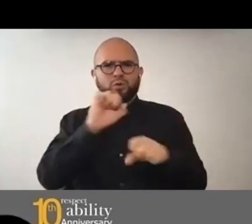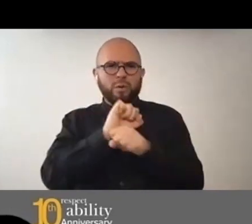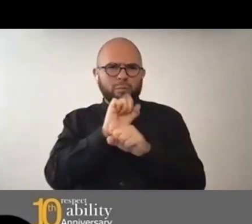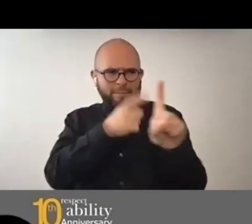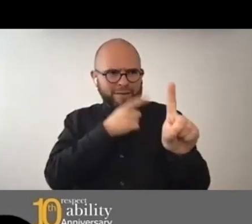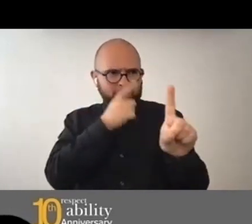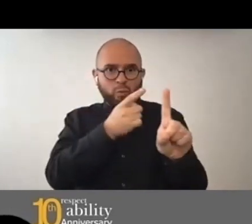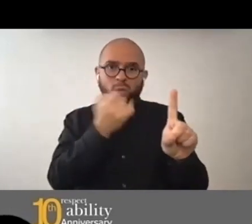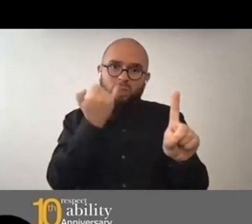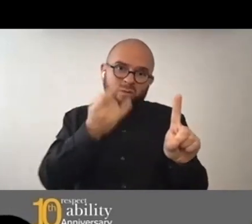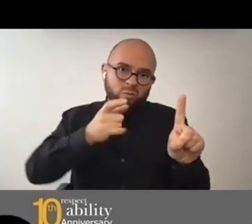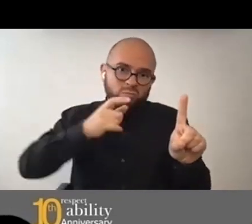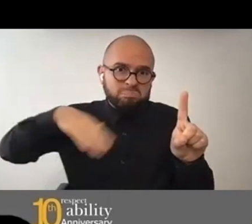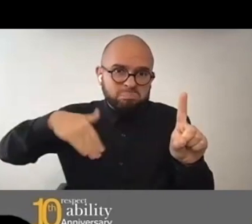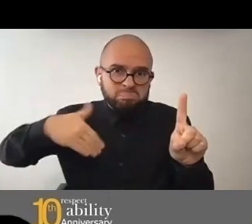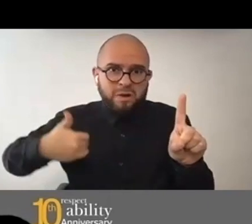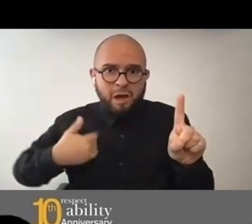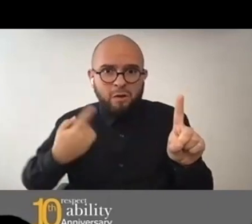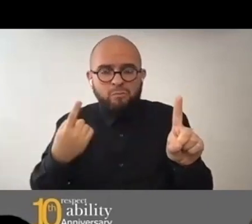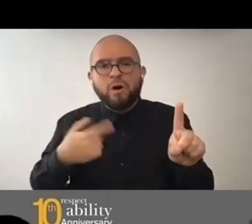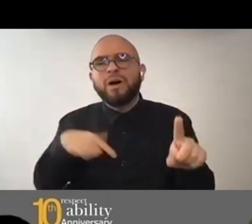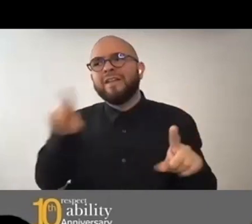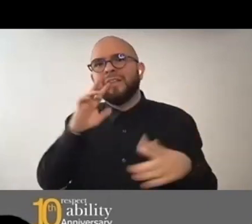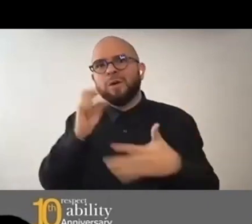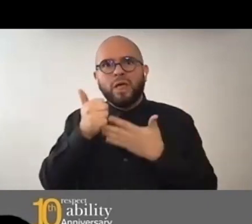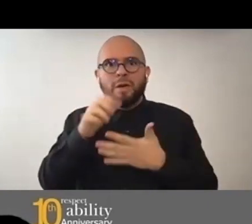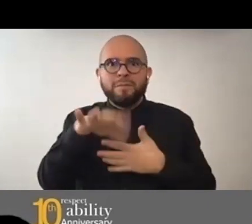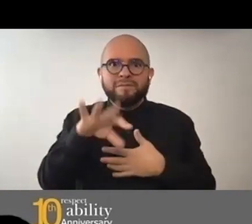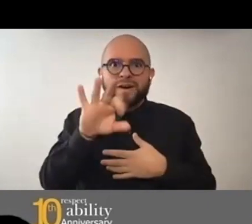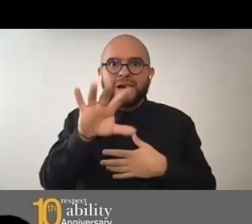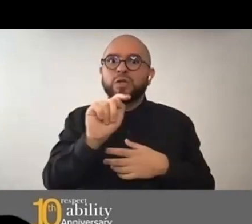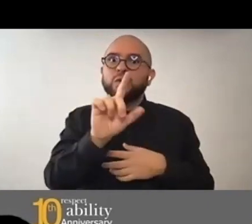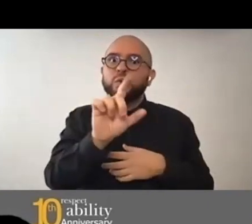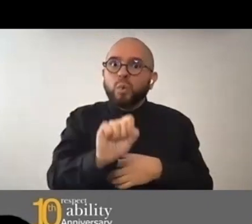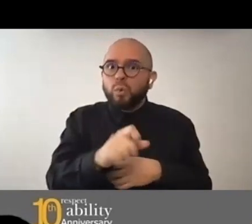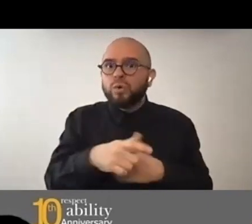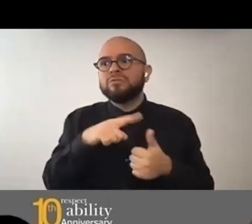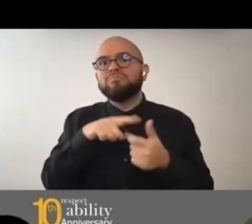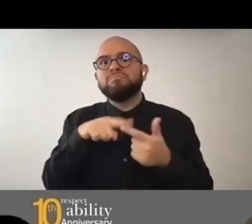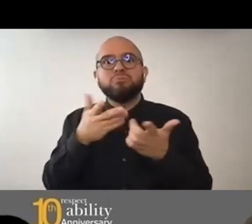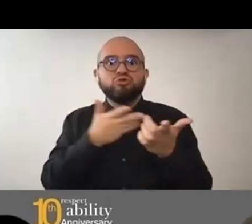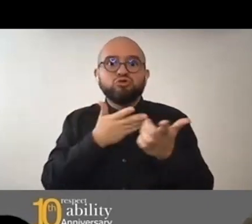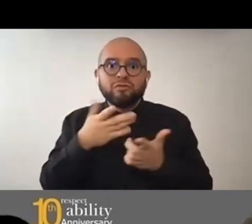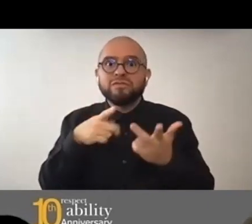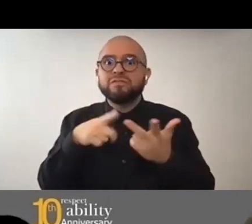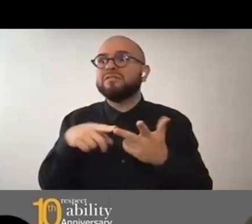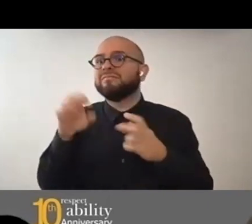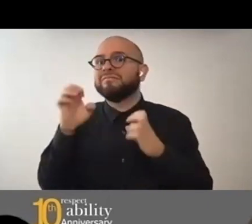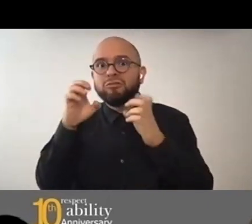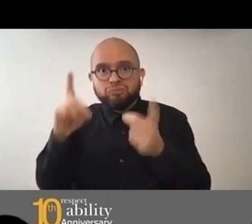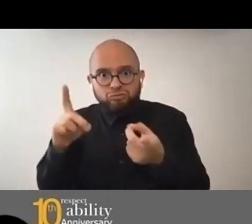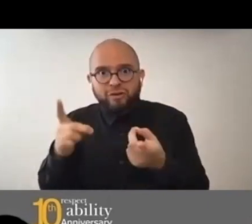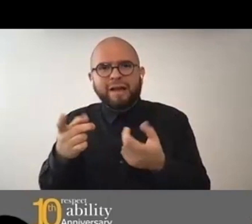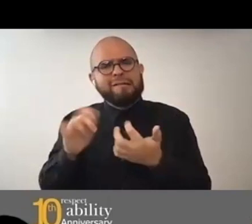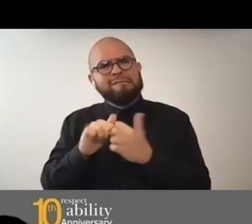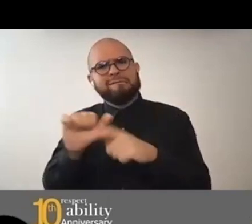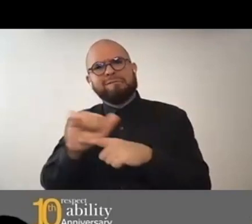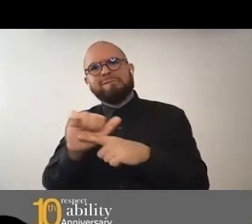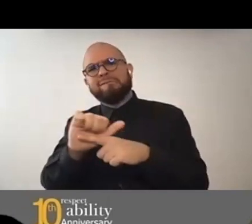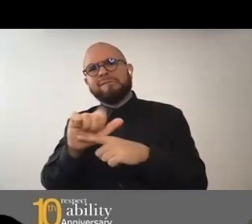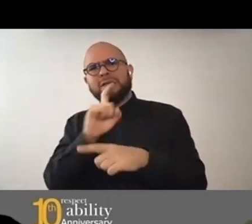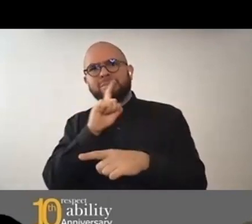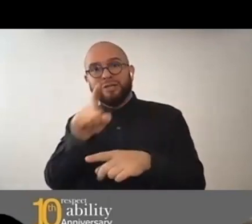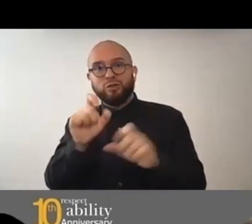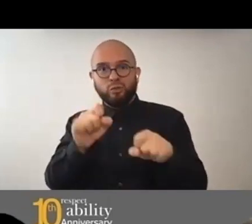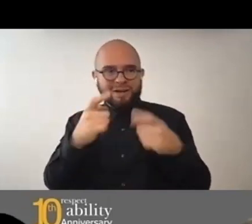what tools and services and training you need or education you need in order to reach that goal.